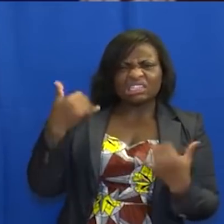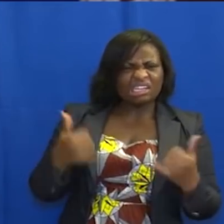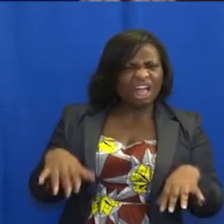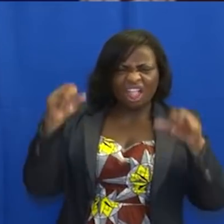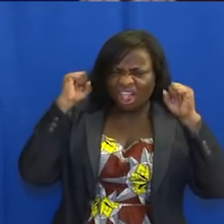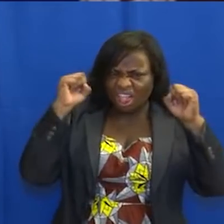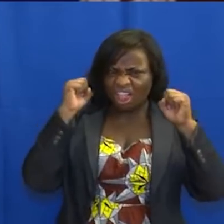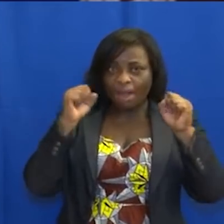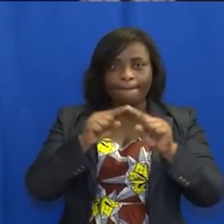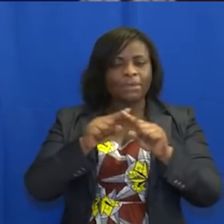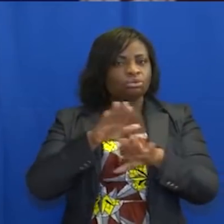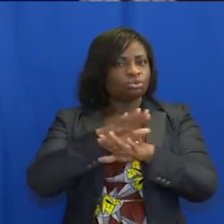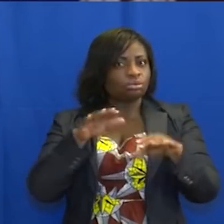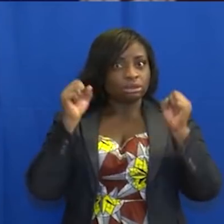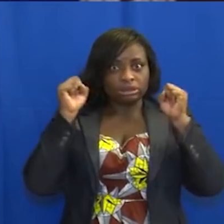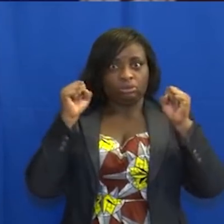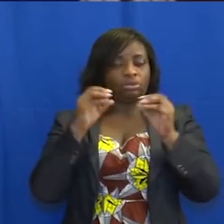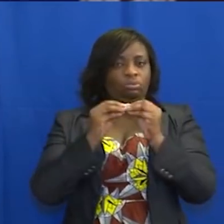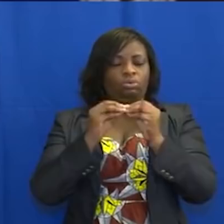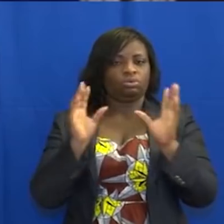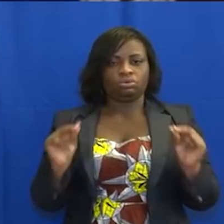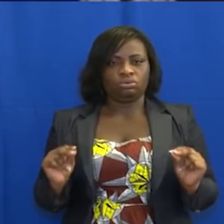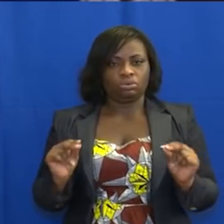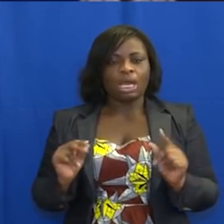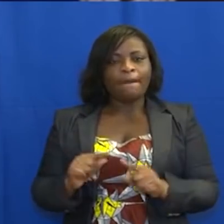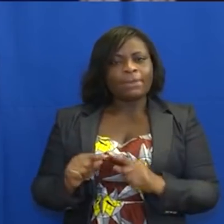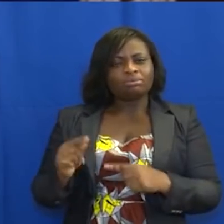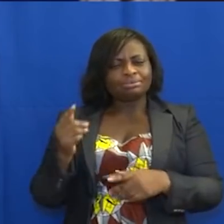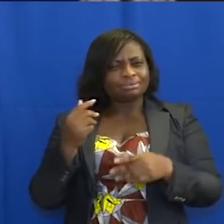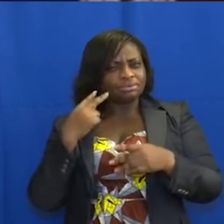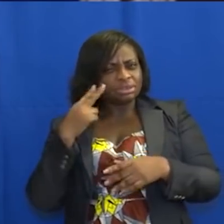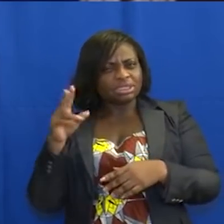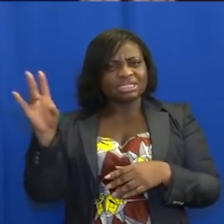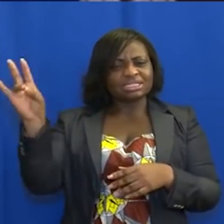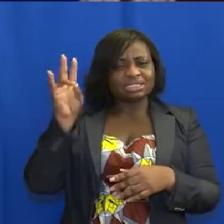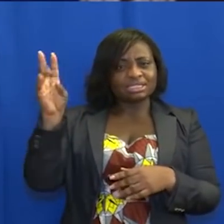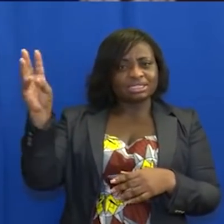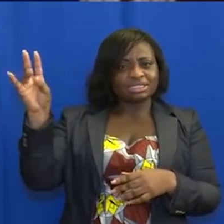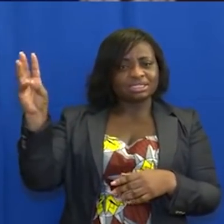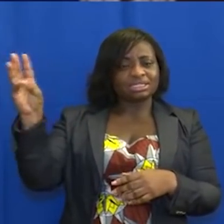ill, but no critical cases. We've conducted